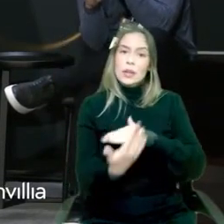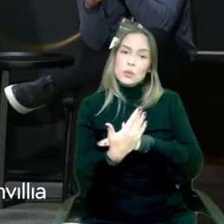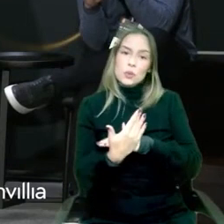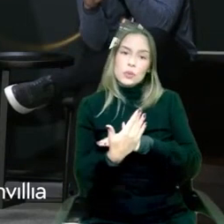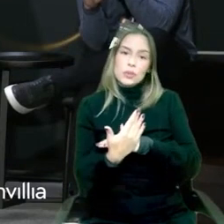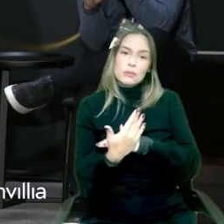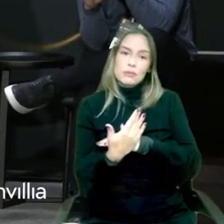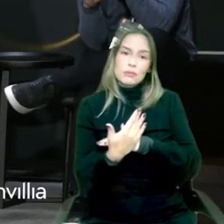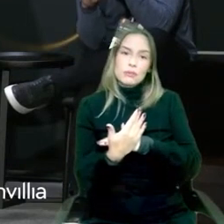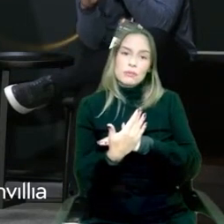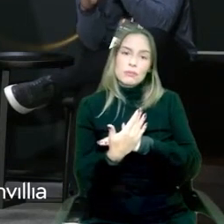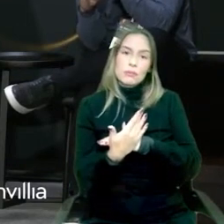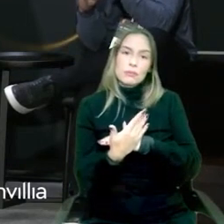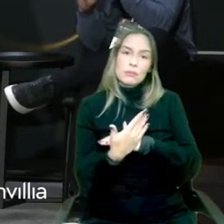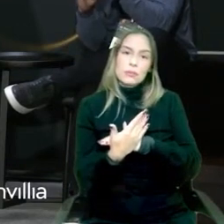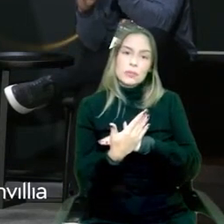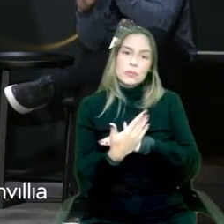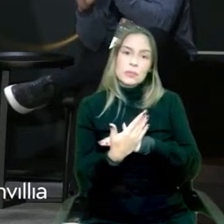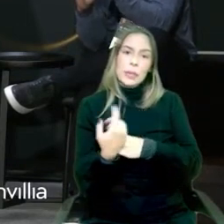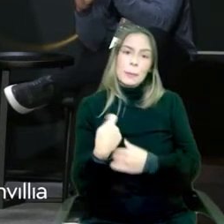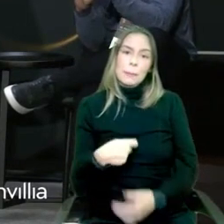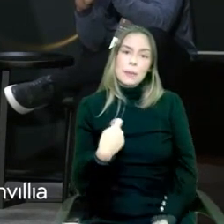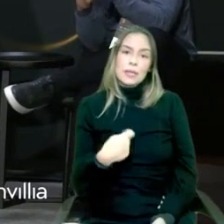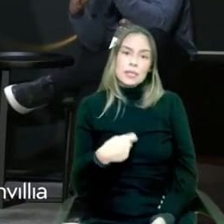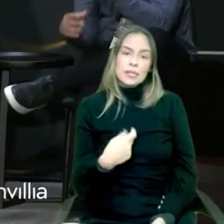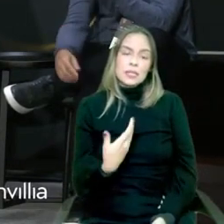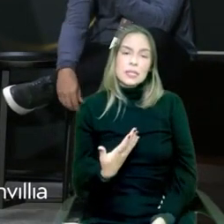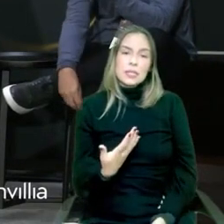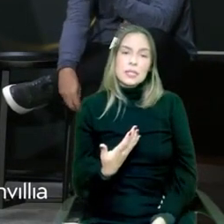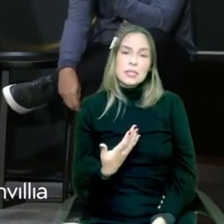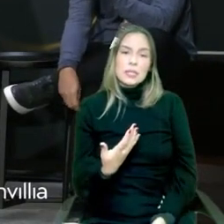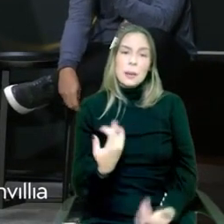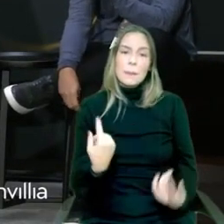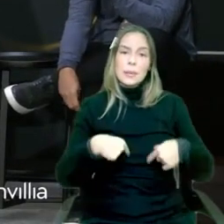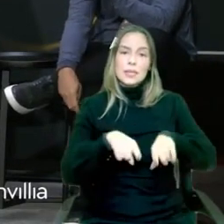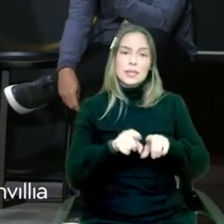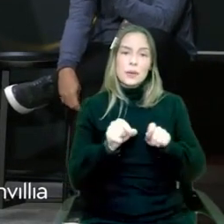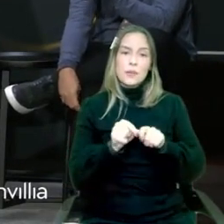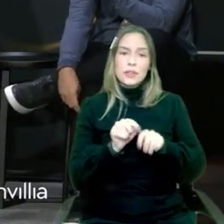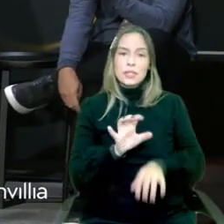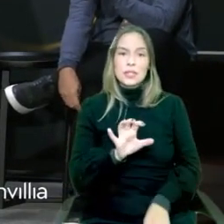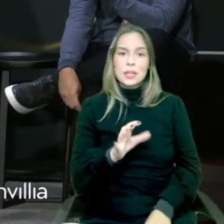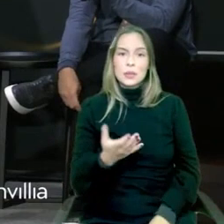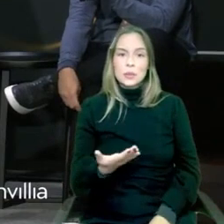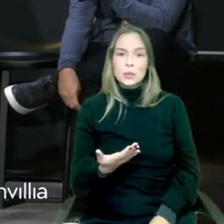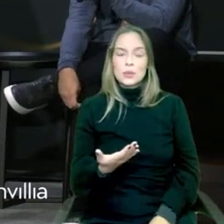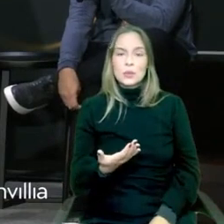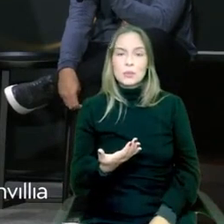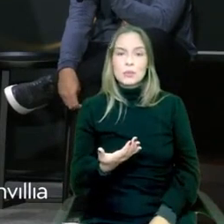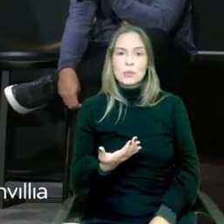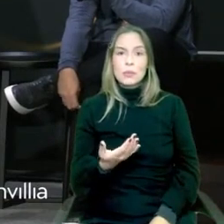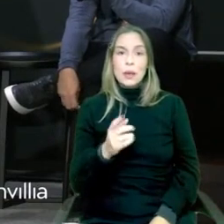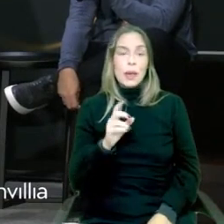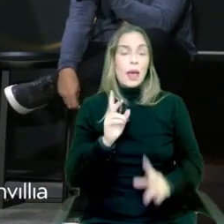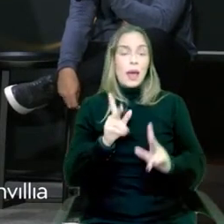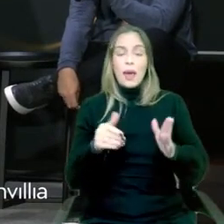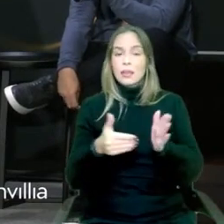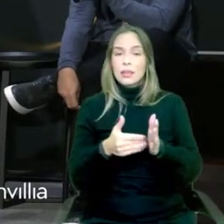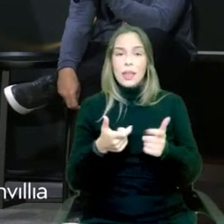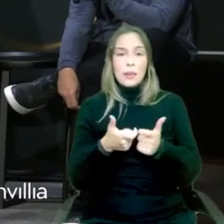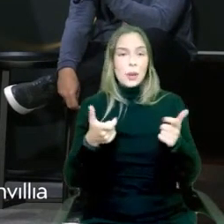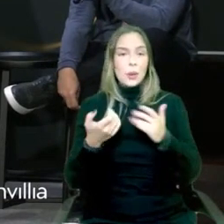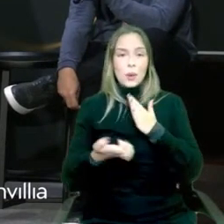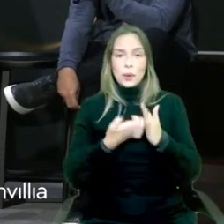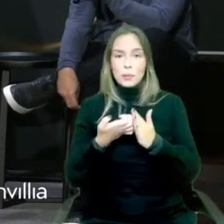Really need a partner to do that. Even in a big company, because it's not easy to understand all these things